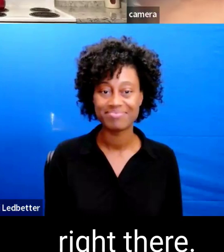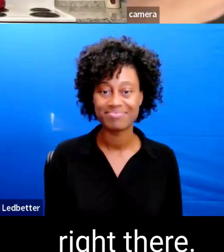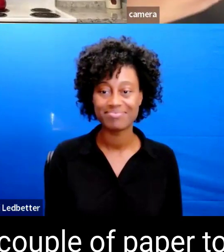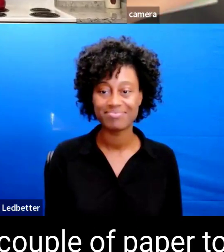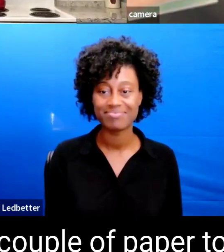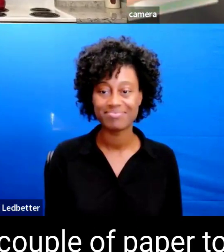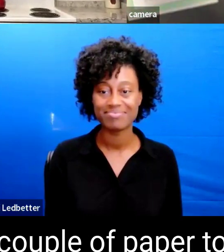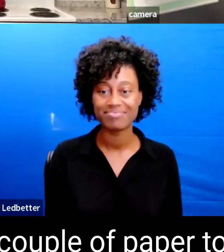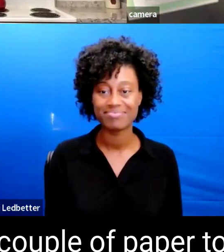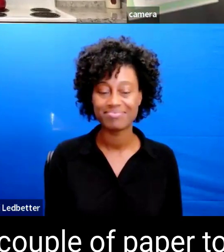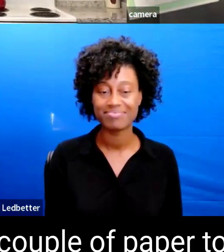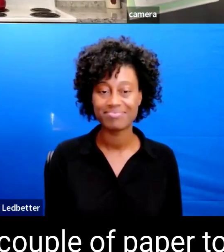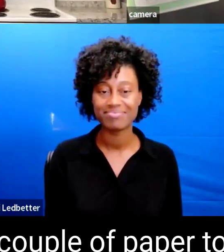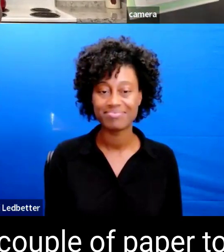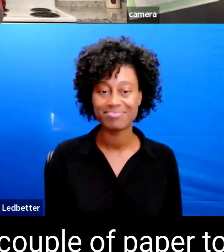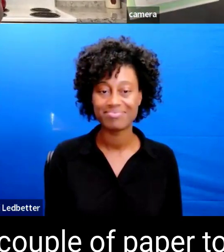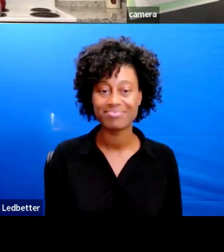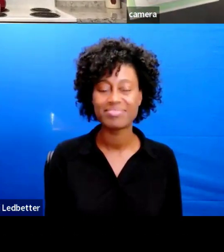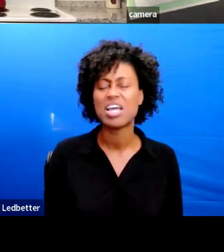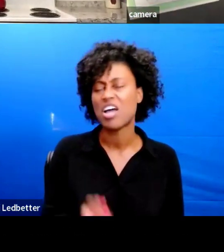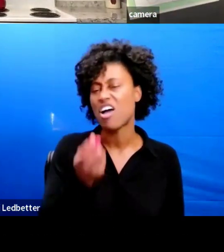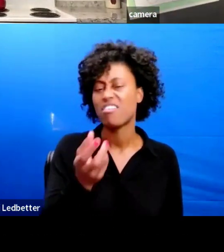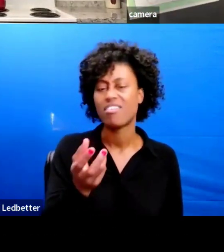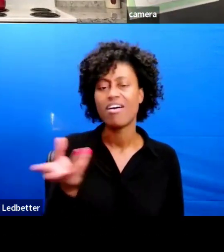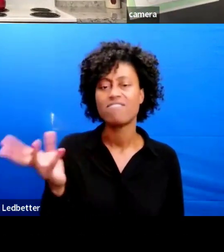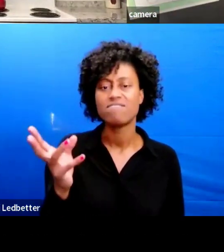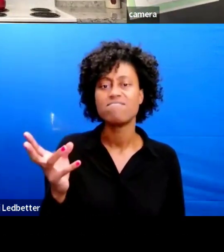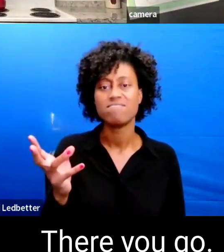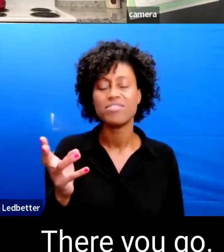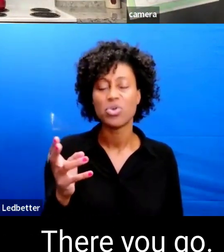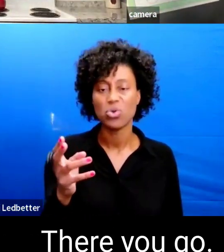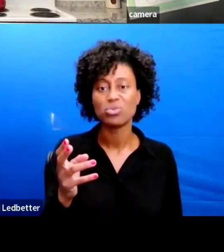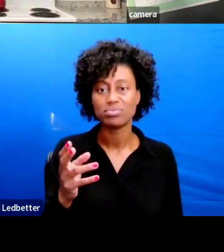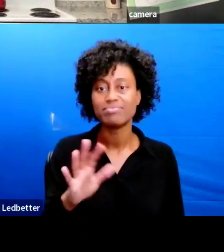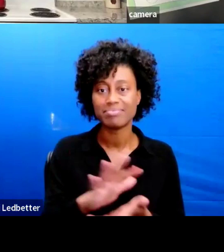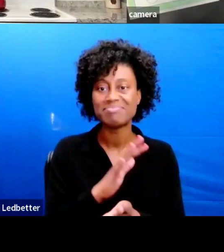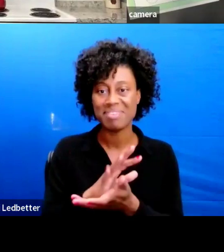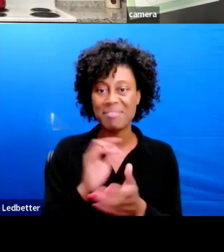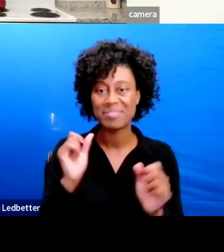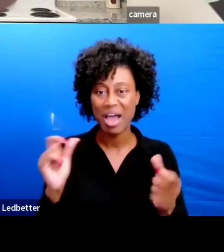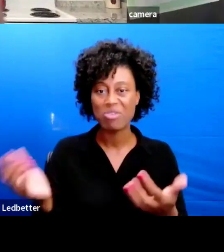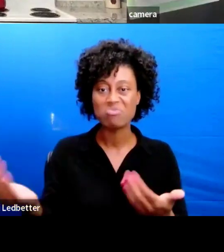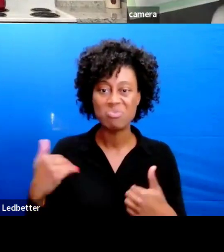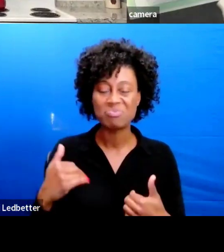Right there. Bring a couple paper towels over. There you go.